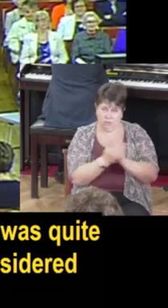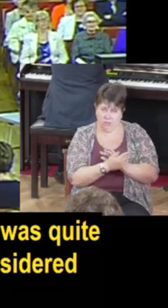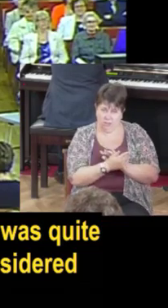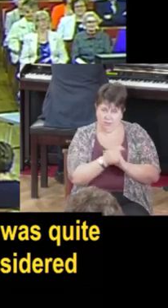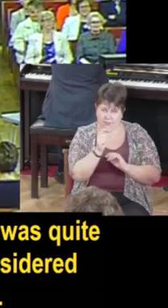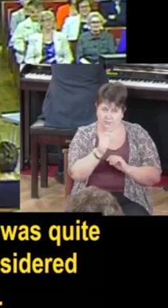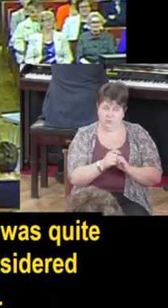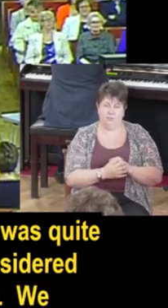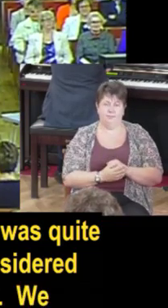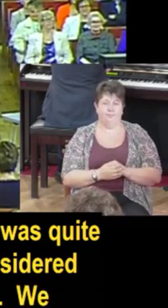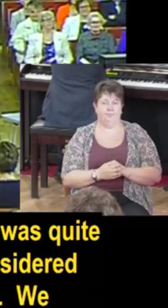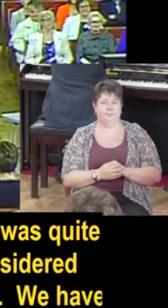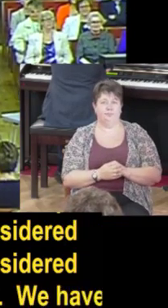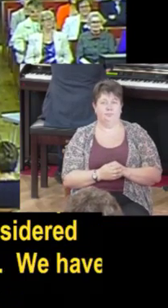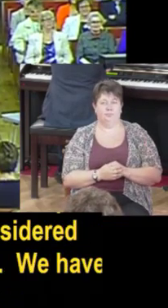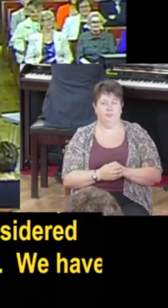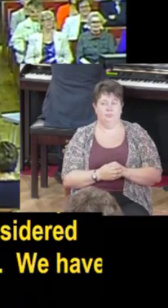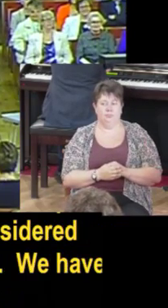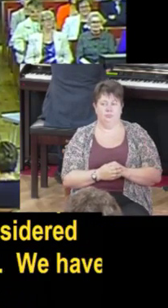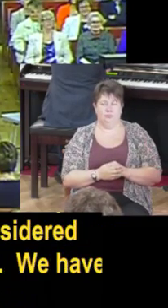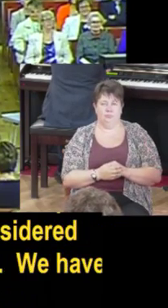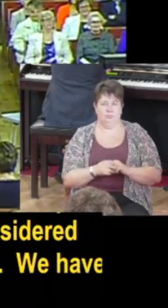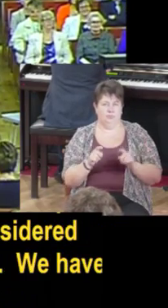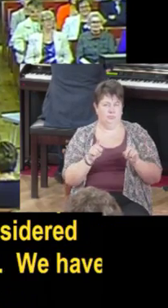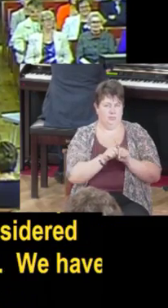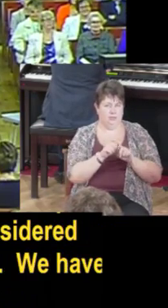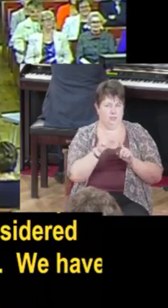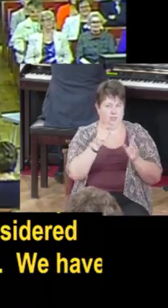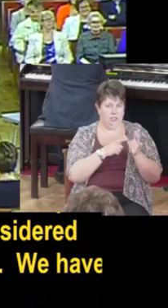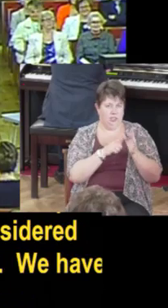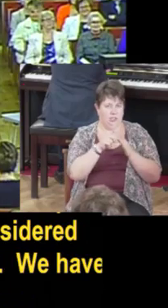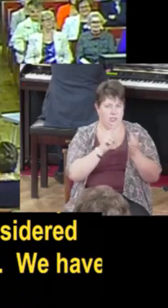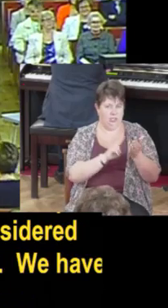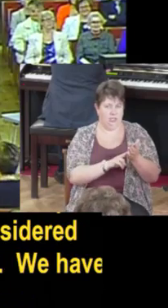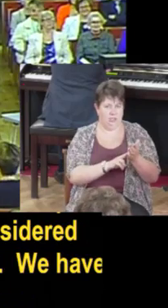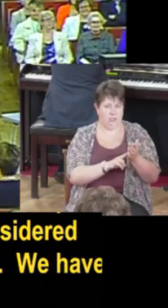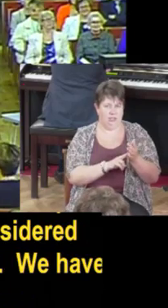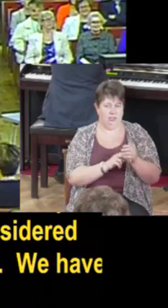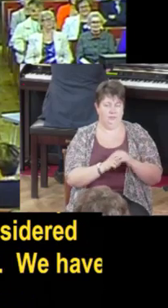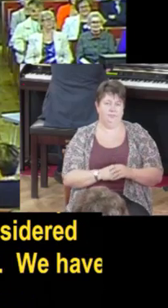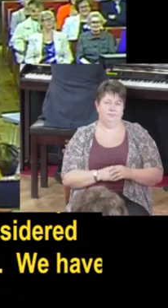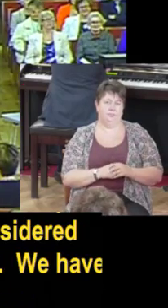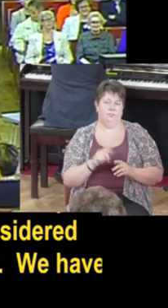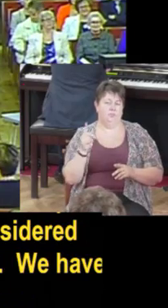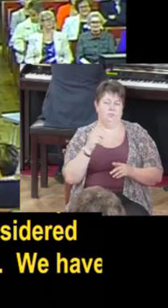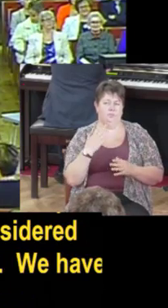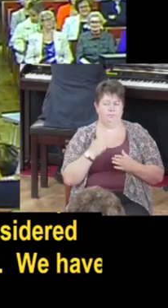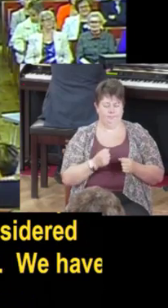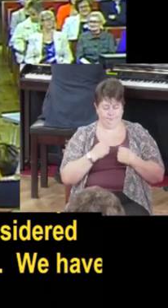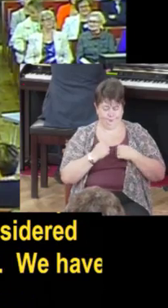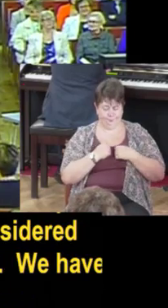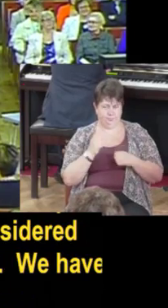if we've not to murder anybody, we've not to hurt anybody like Cain did with his brother Abel, what are we to do?